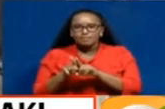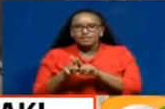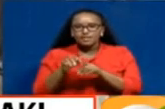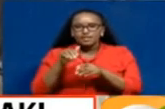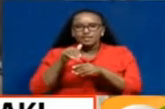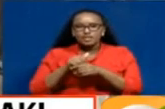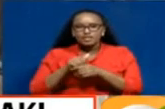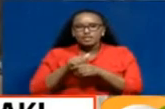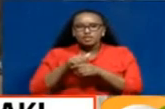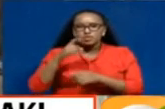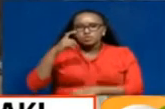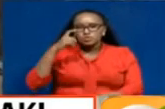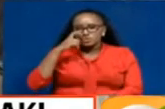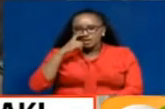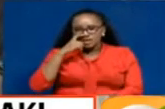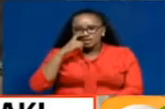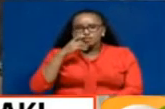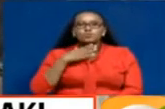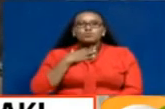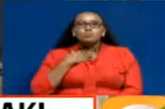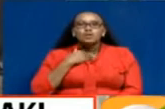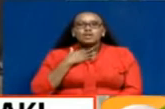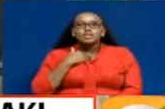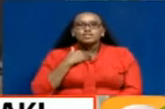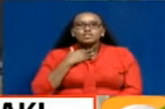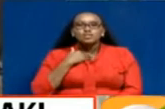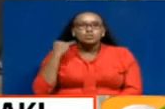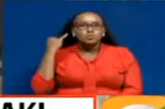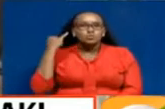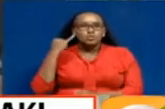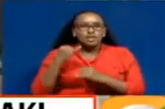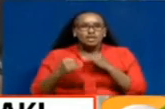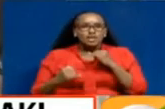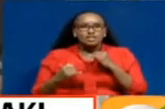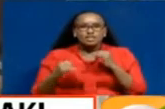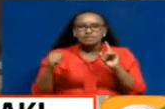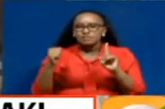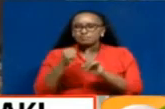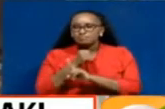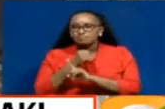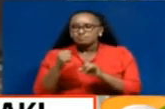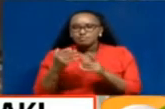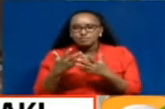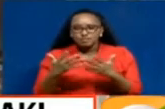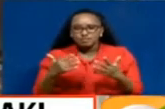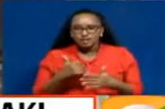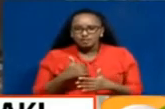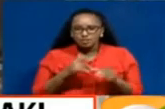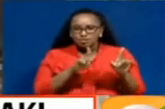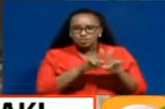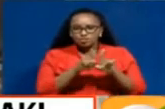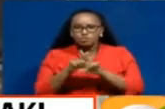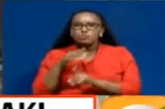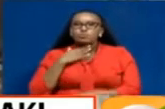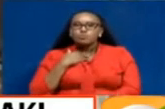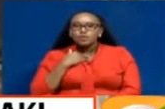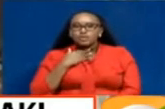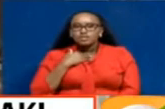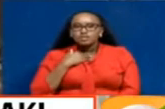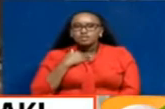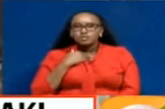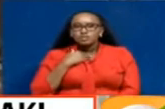Sudan peace talks seeking to end two decades of bloody warfare. I would also like to